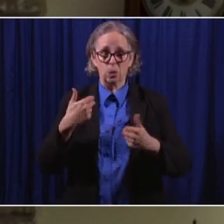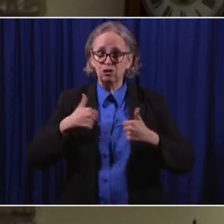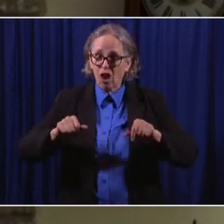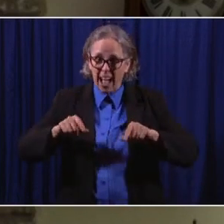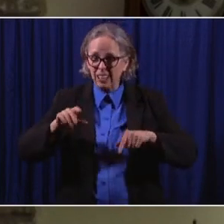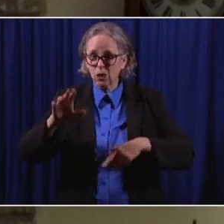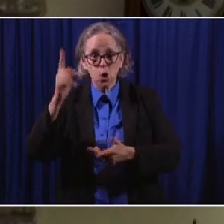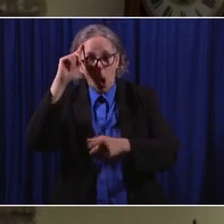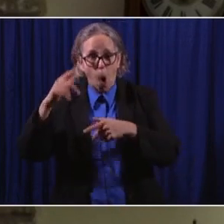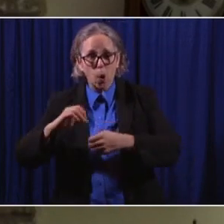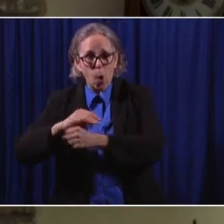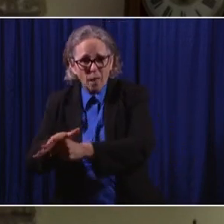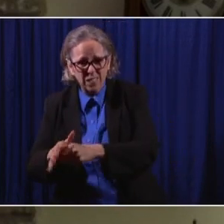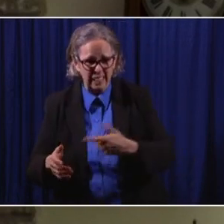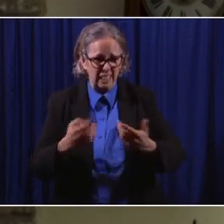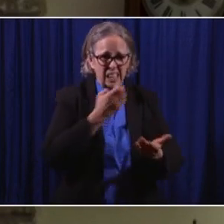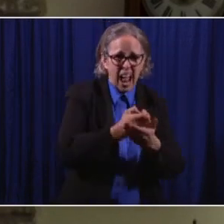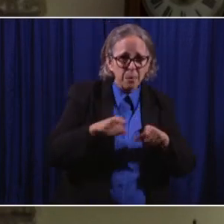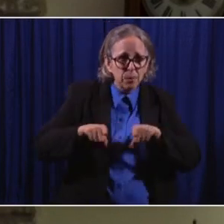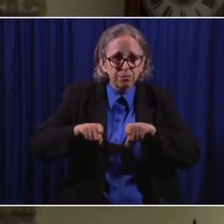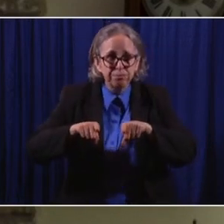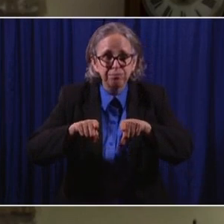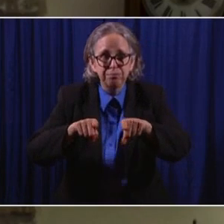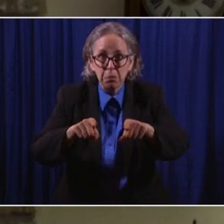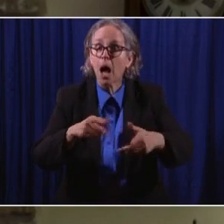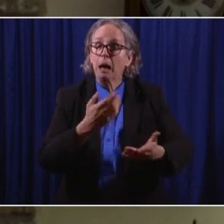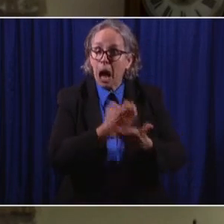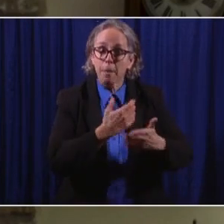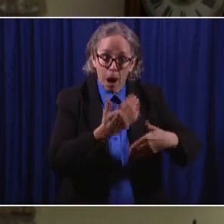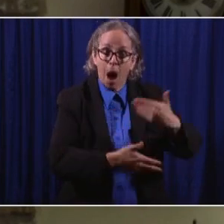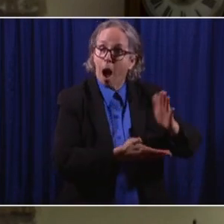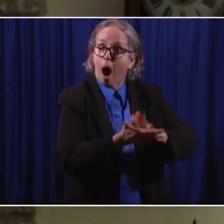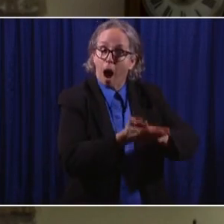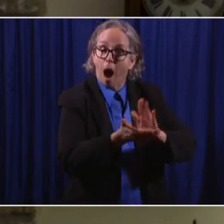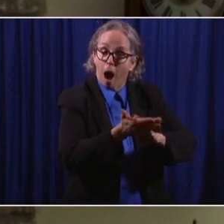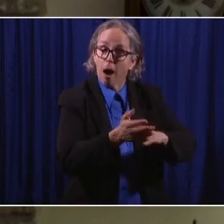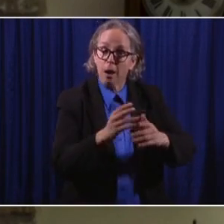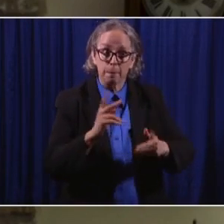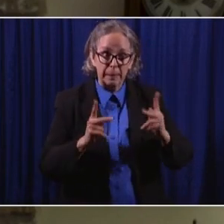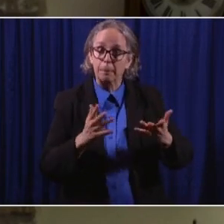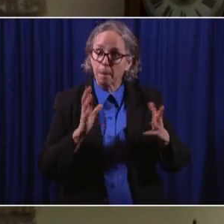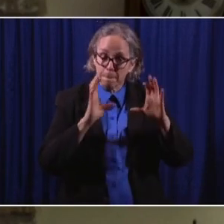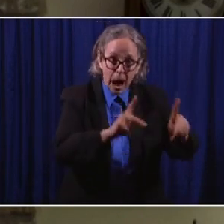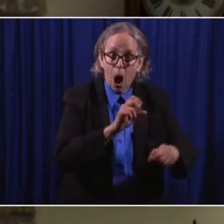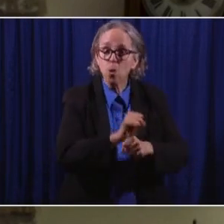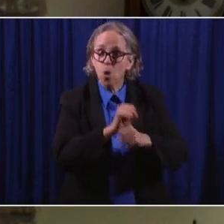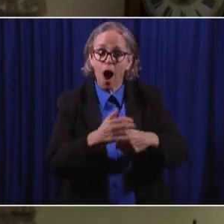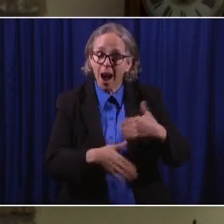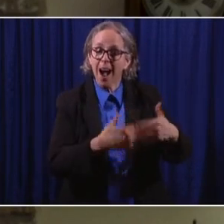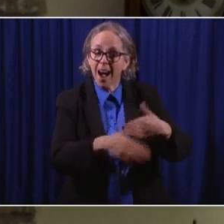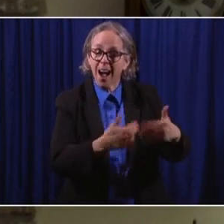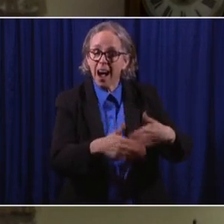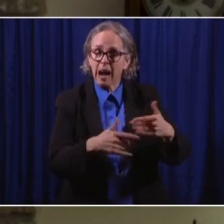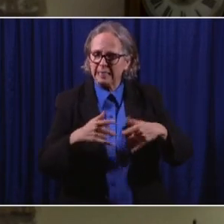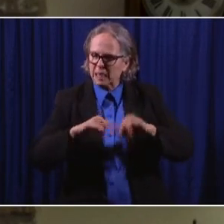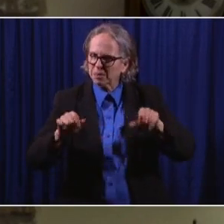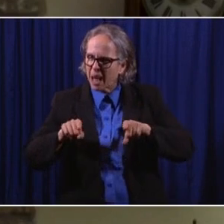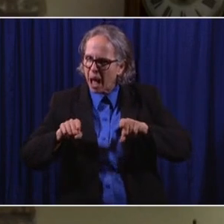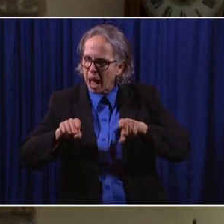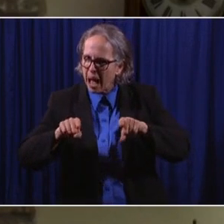virus. We're trying to keep our economy moving. We're trying to get people employed. But at the same time, we know that if this